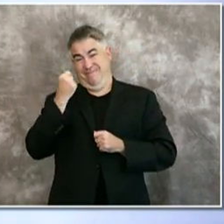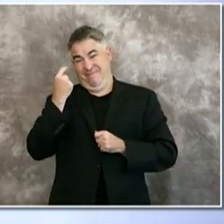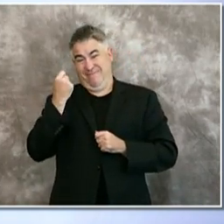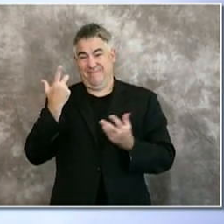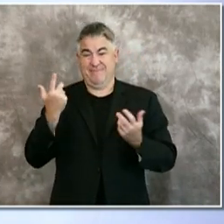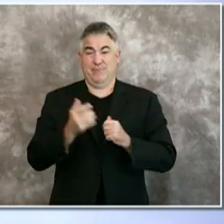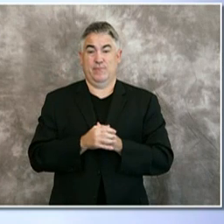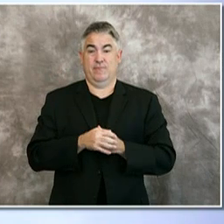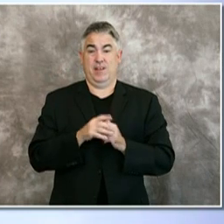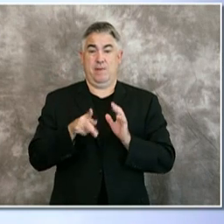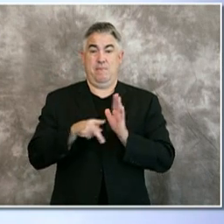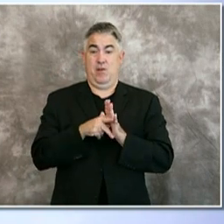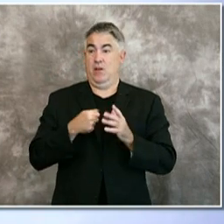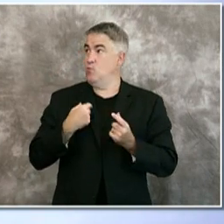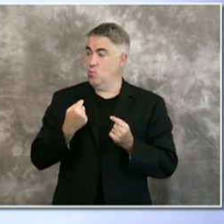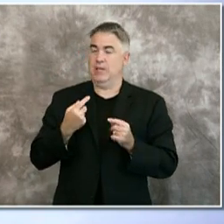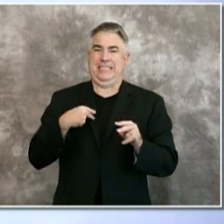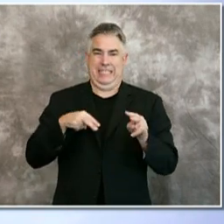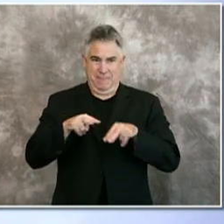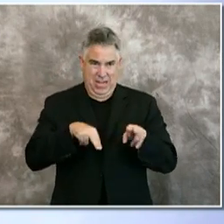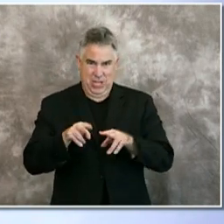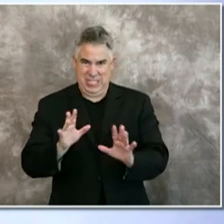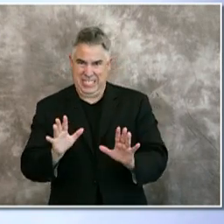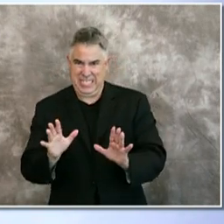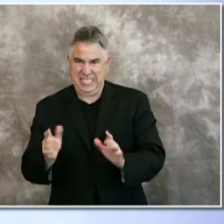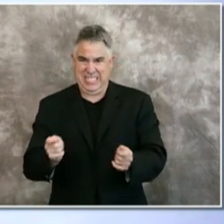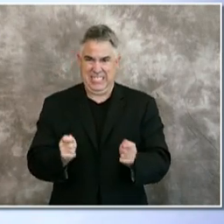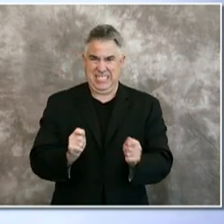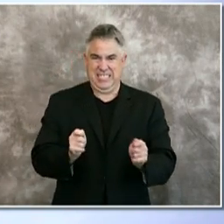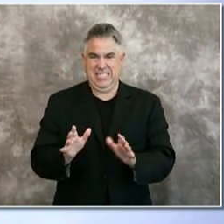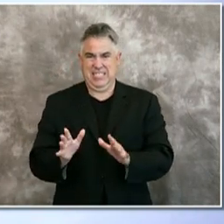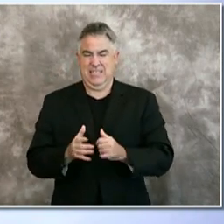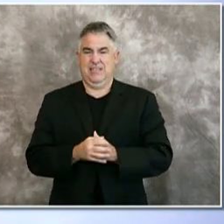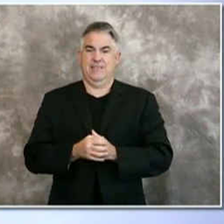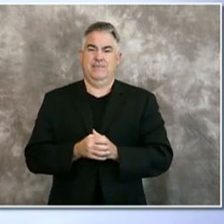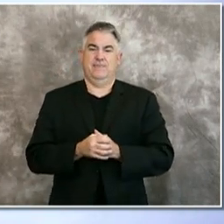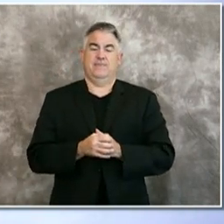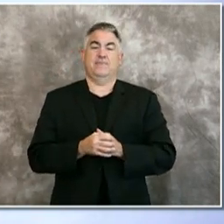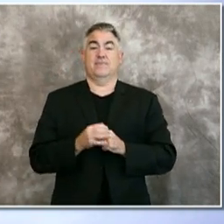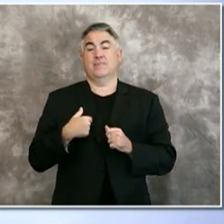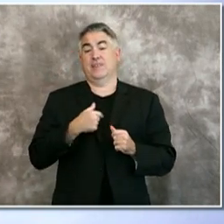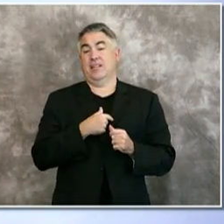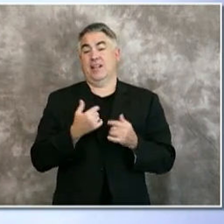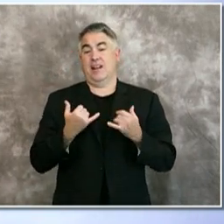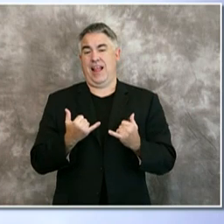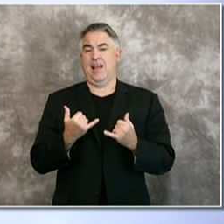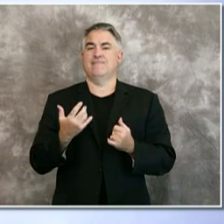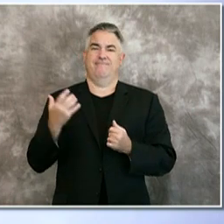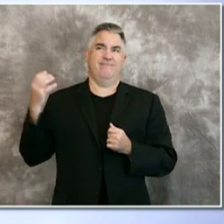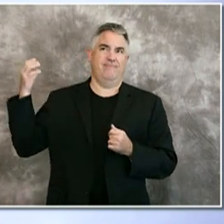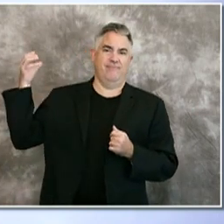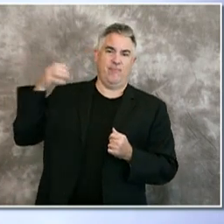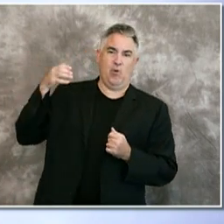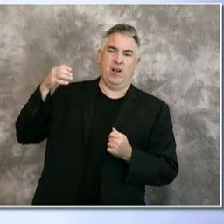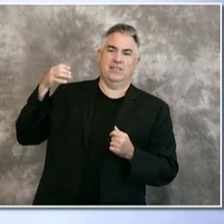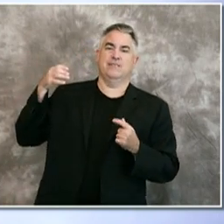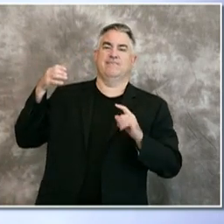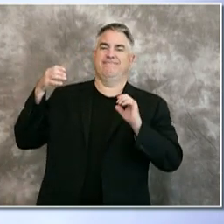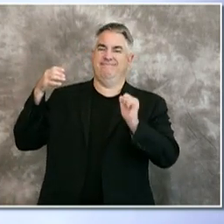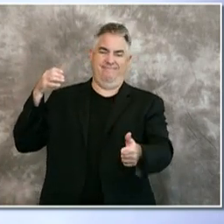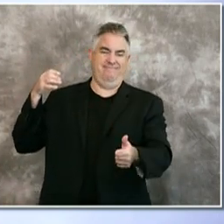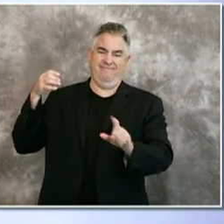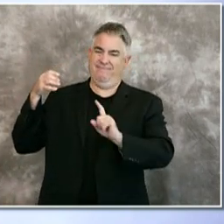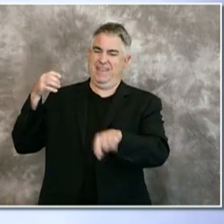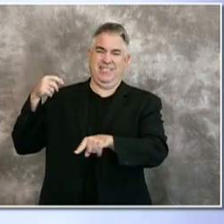on the state monitoring and state watch list, today we are in a position where we're forced to implement their